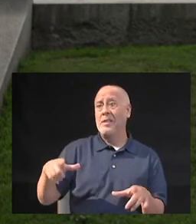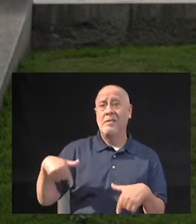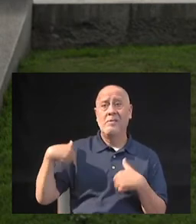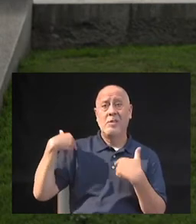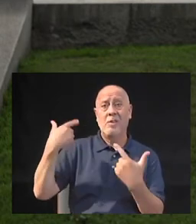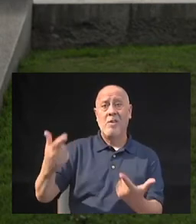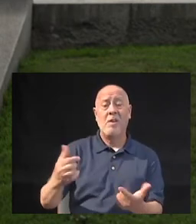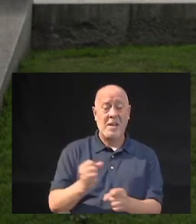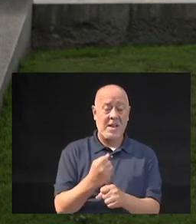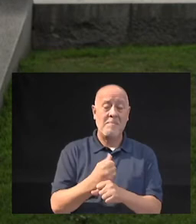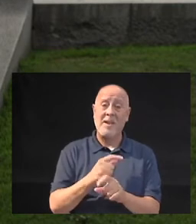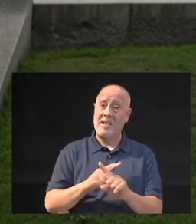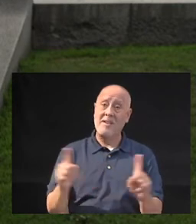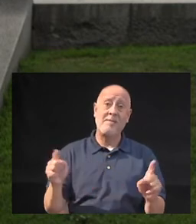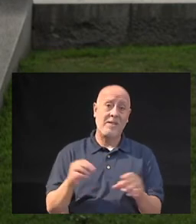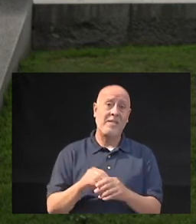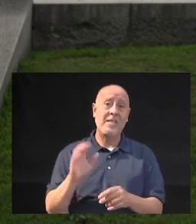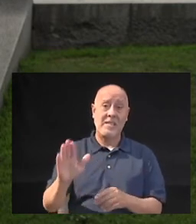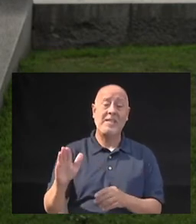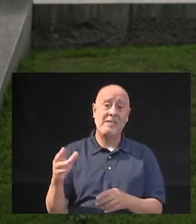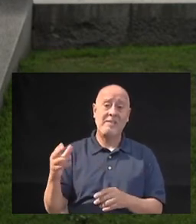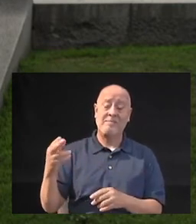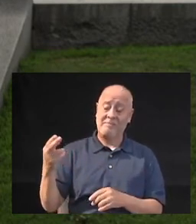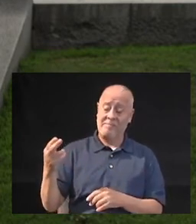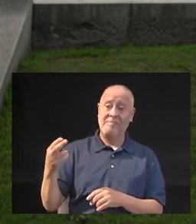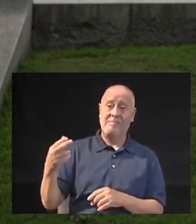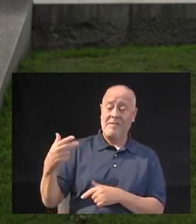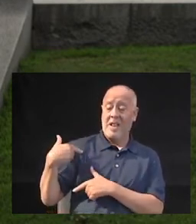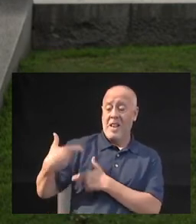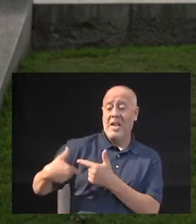And that made all the difference in his legacy.